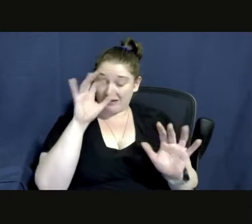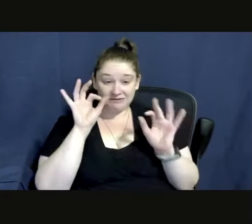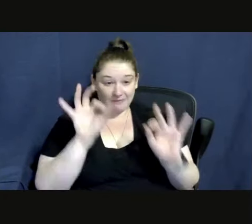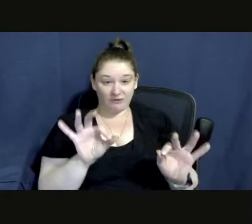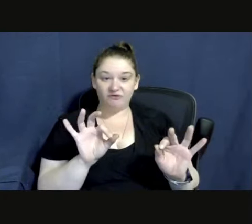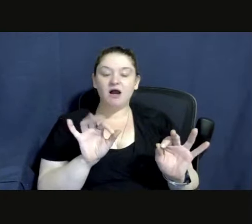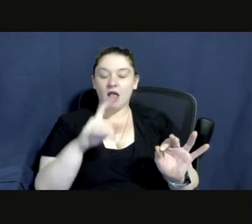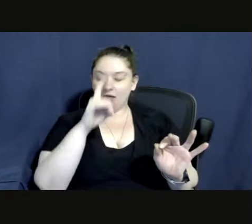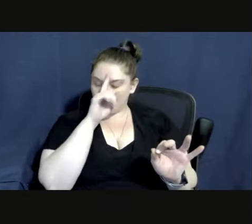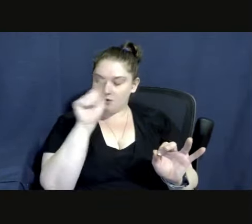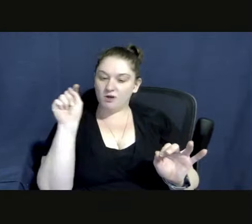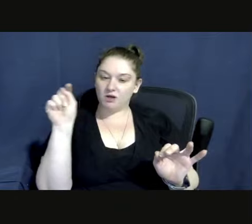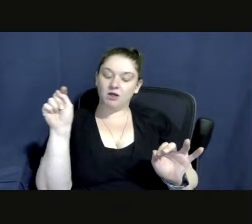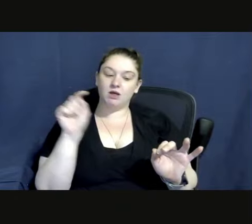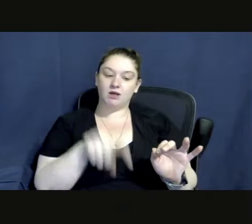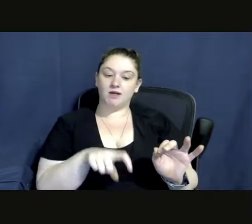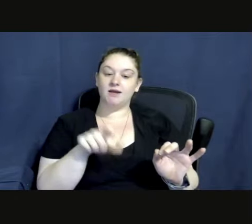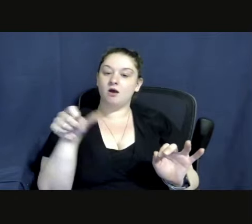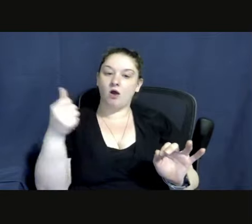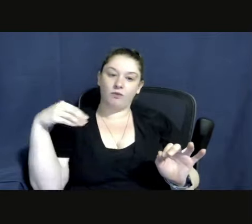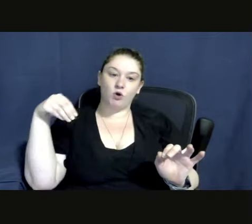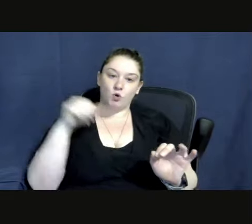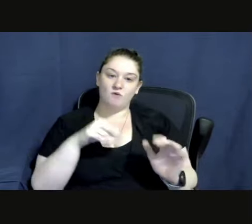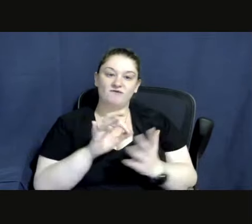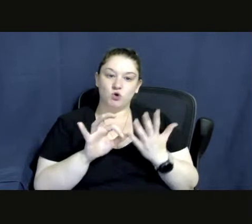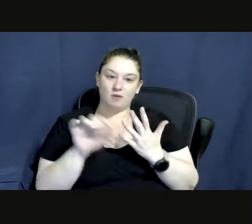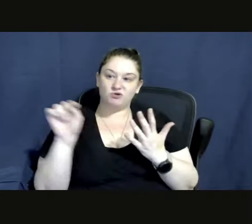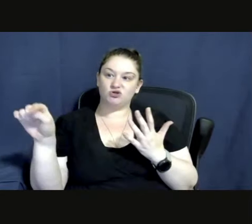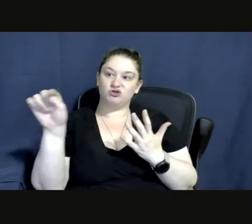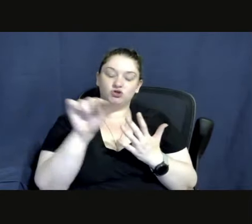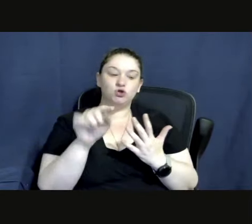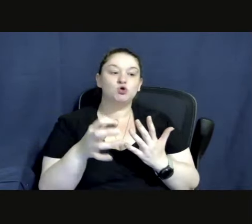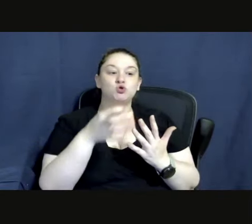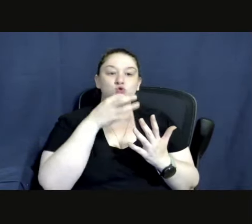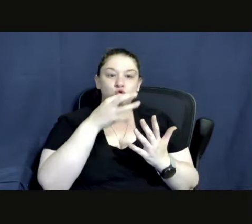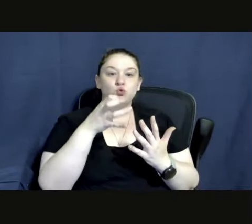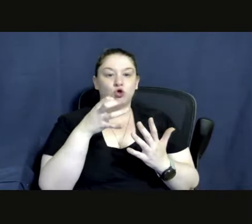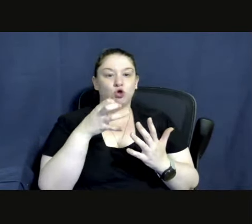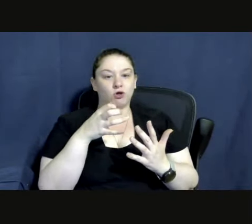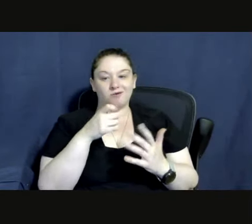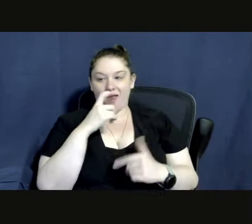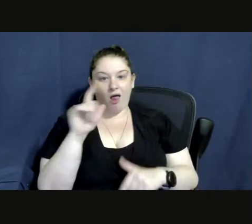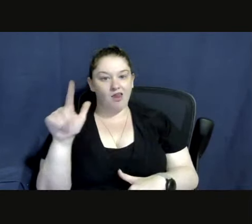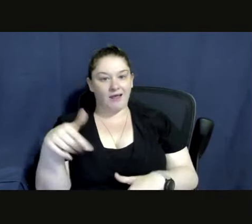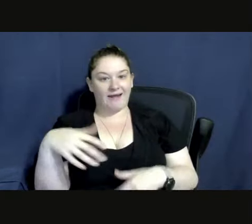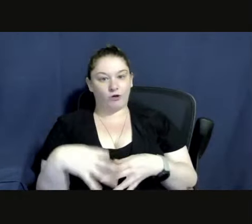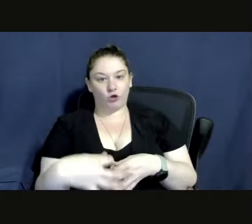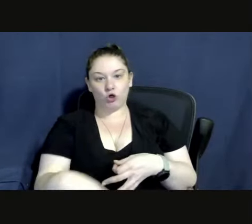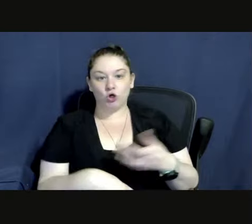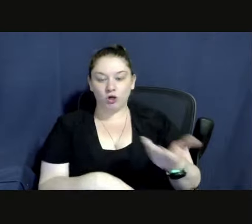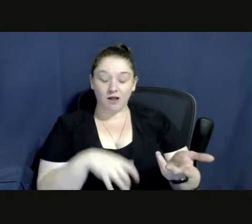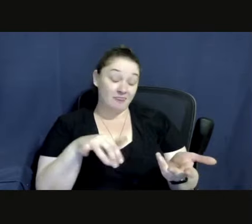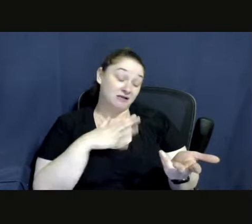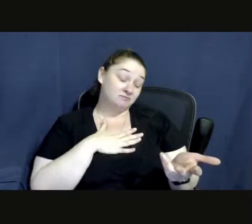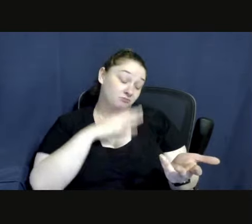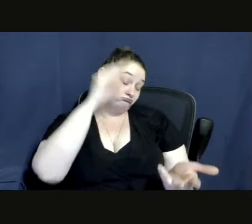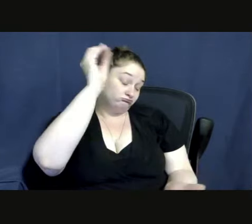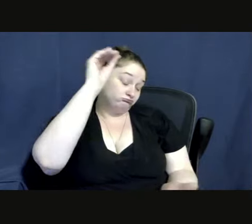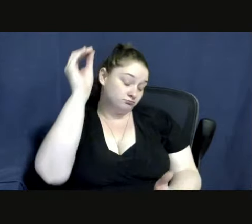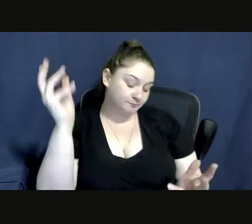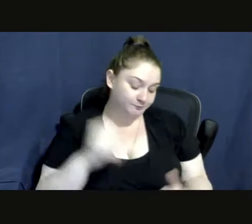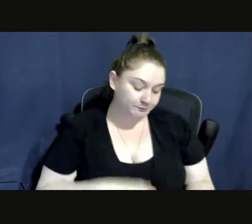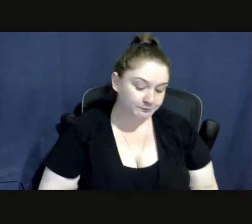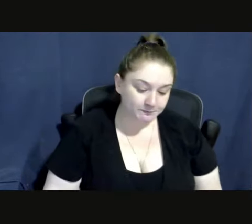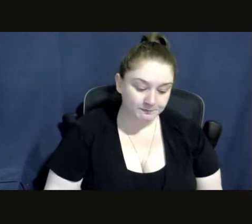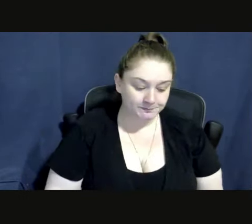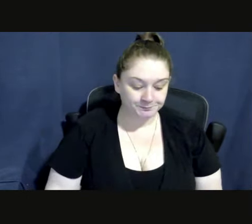other revenue options sooner rather than later. I mean, that's the way I feel about this. In terms